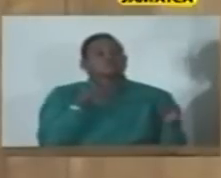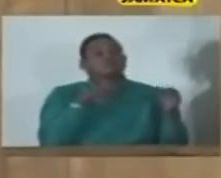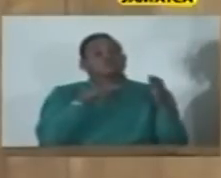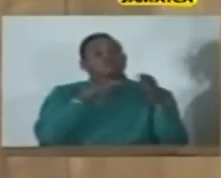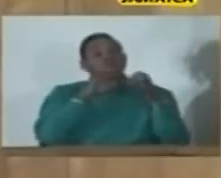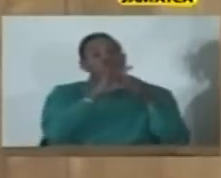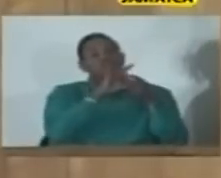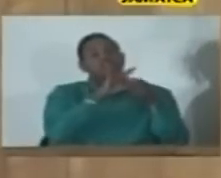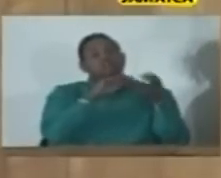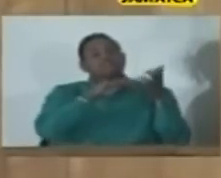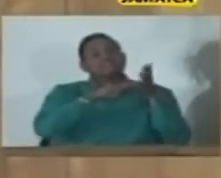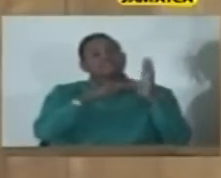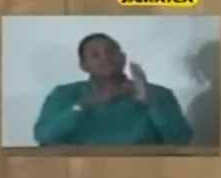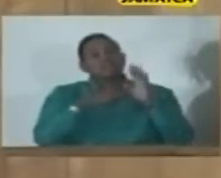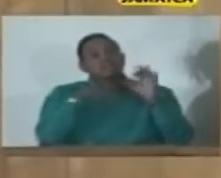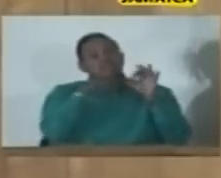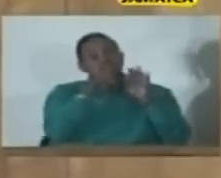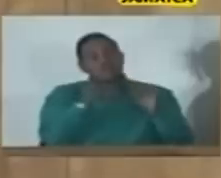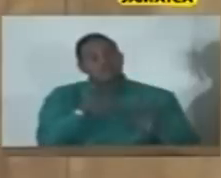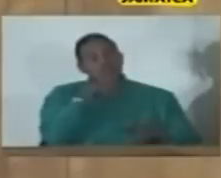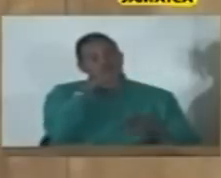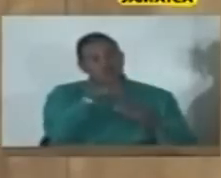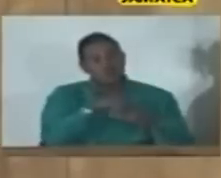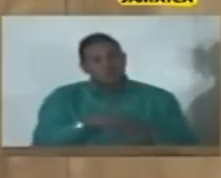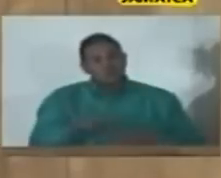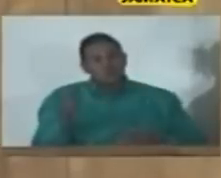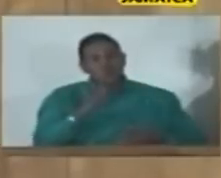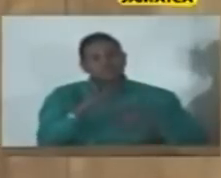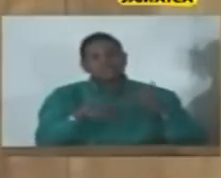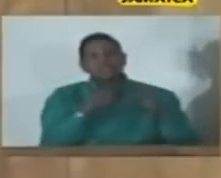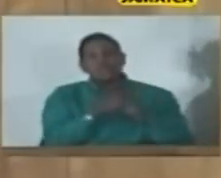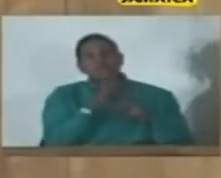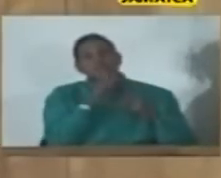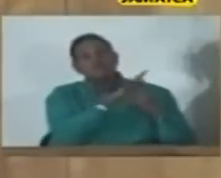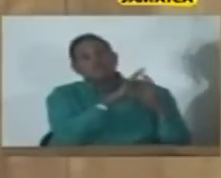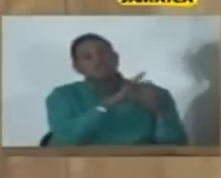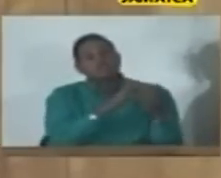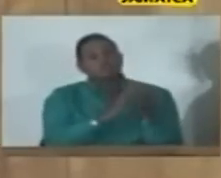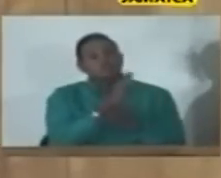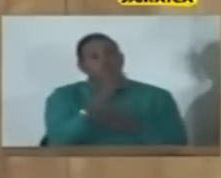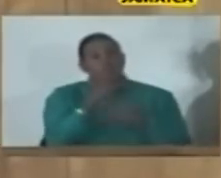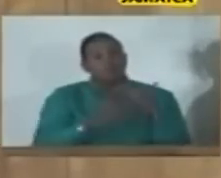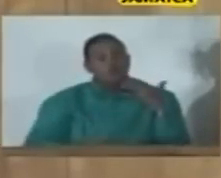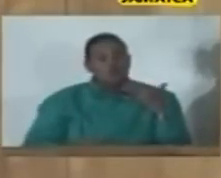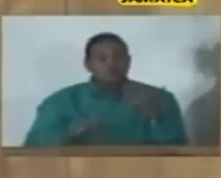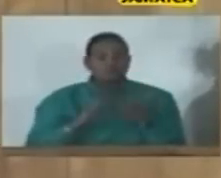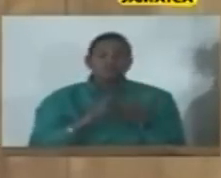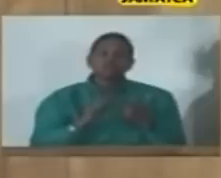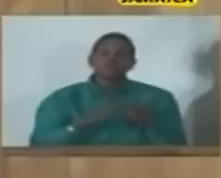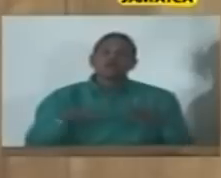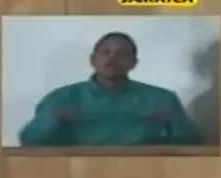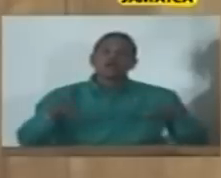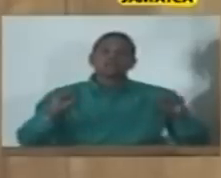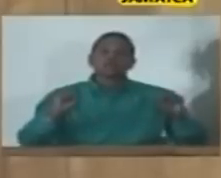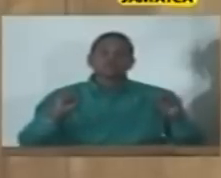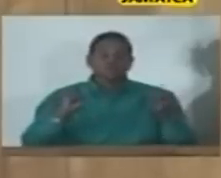It includes every form of relationship by blood,